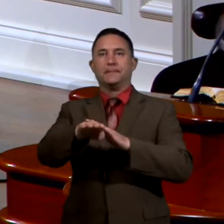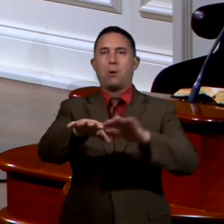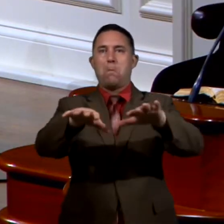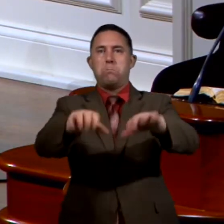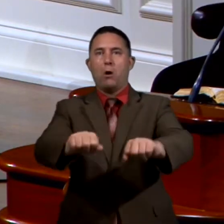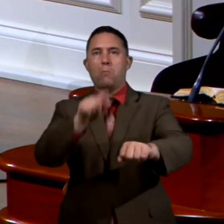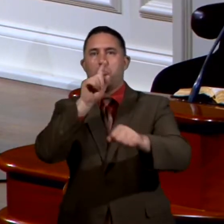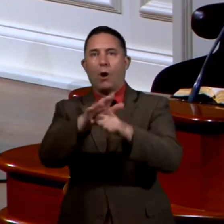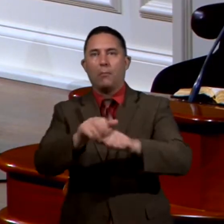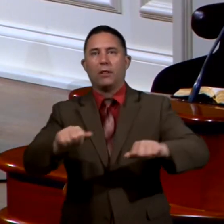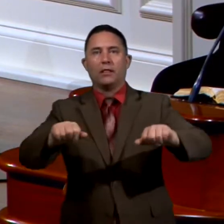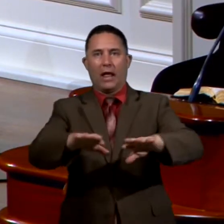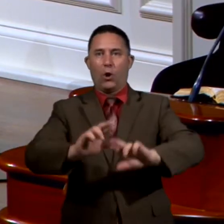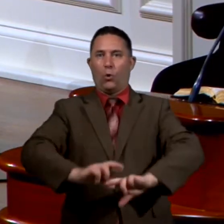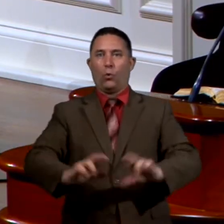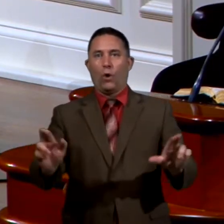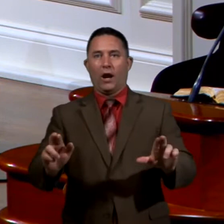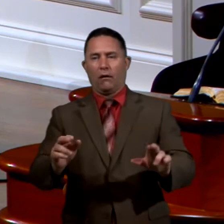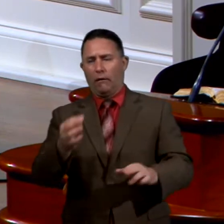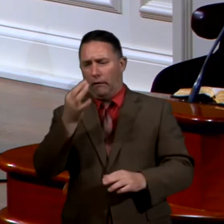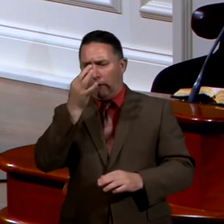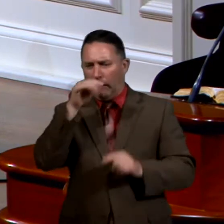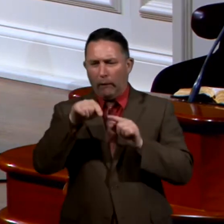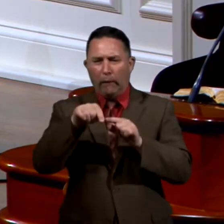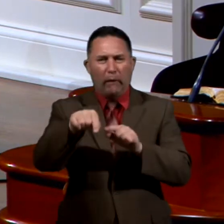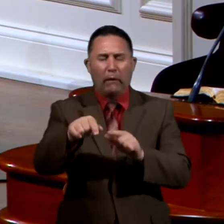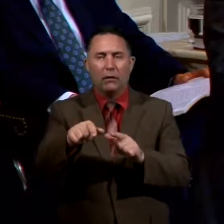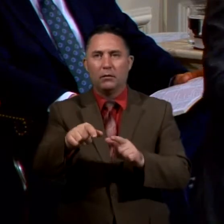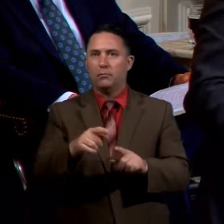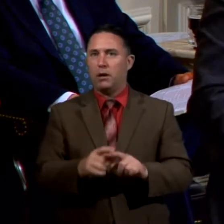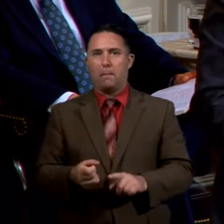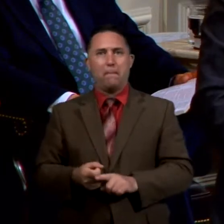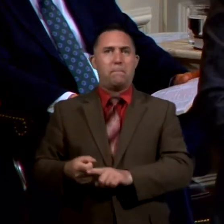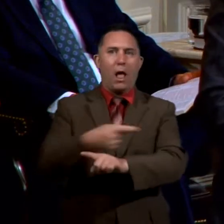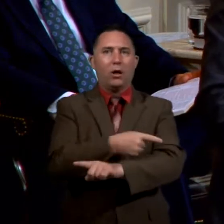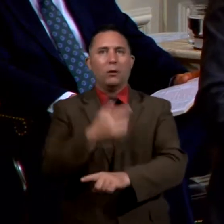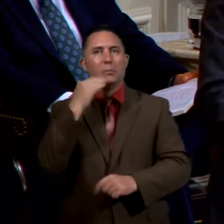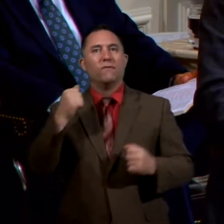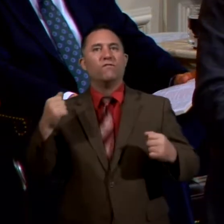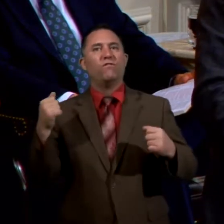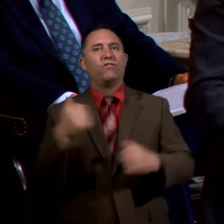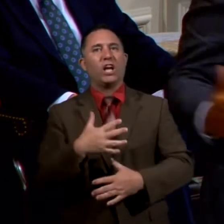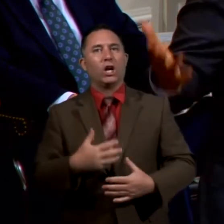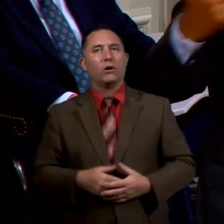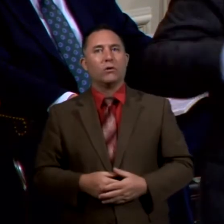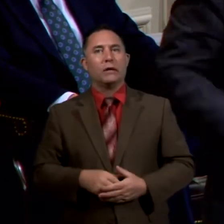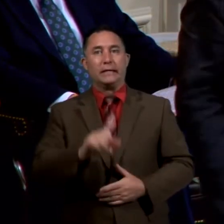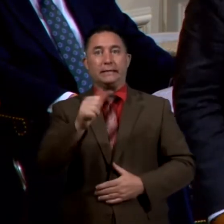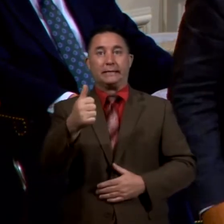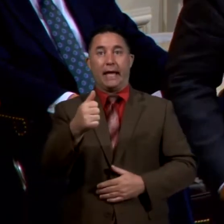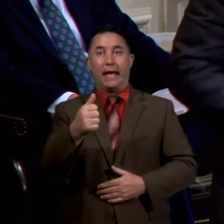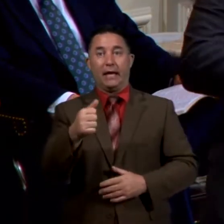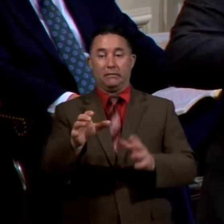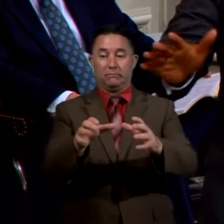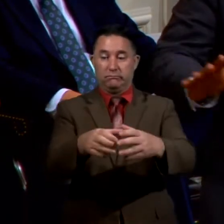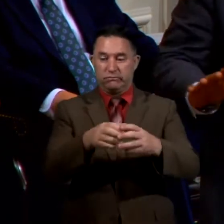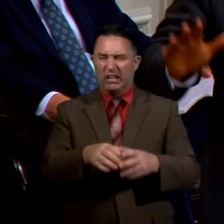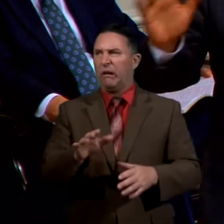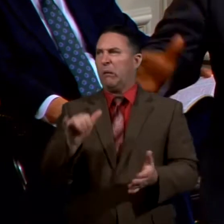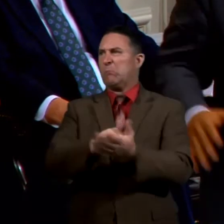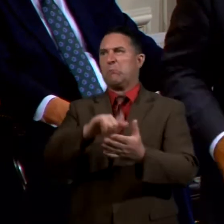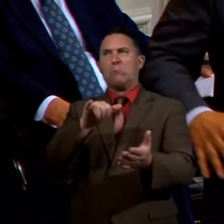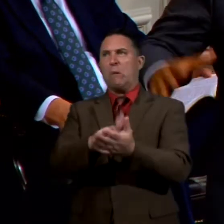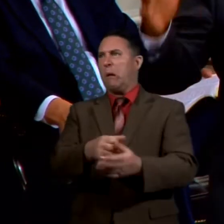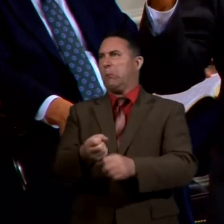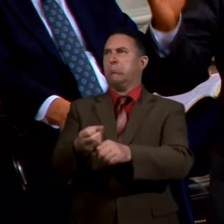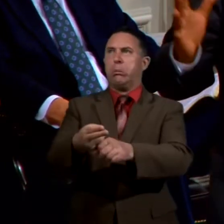the promised land. They were so close, yet so far, because of fear. And 10 of them came back and said, it's impossible, we